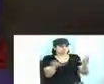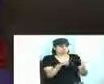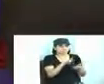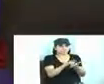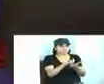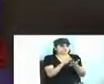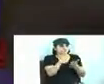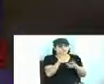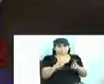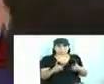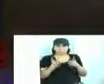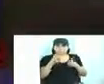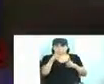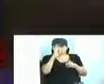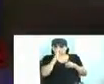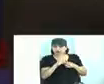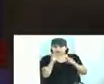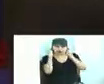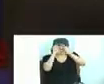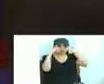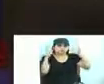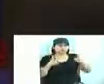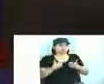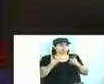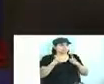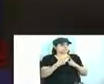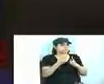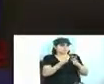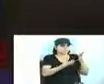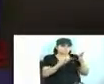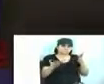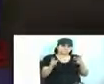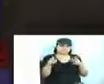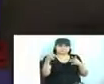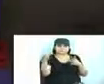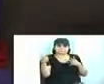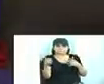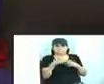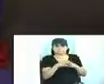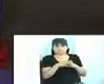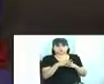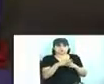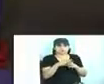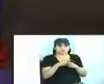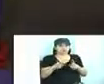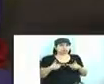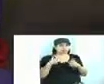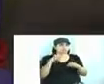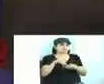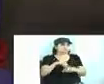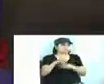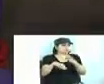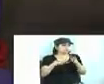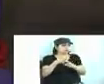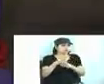vision. We're living to something else. And the thing is, we live within a world that is filled with